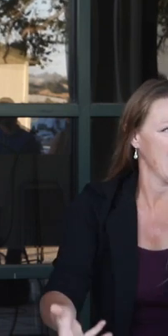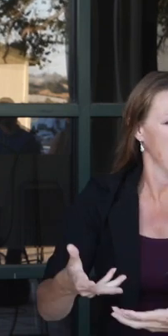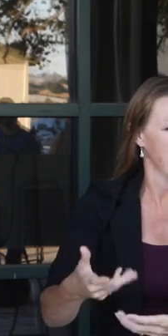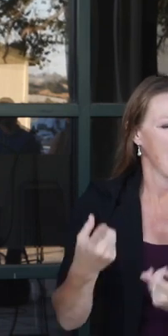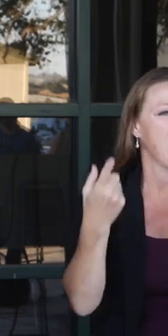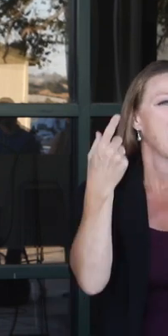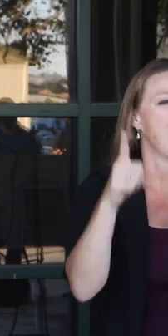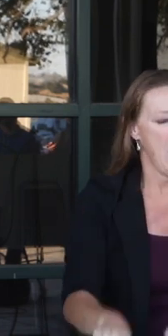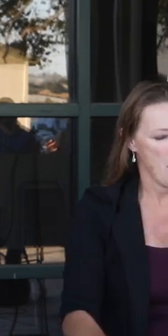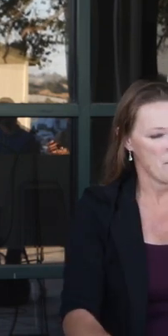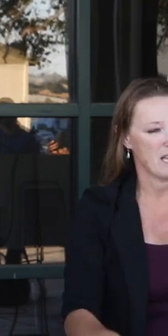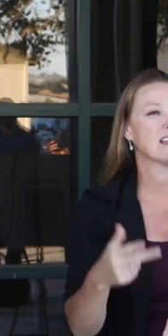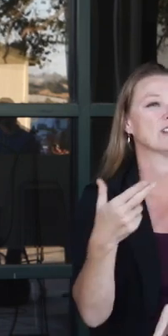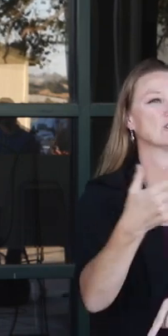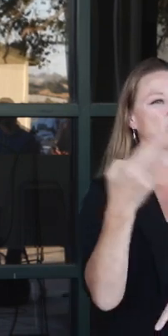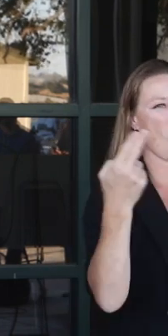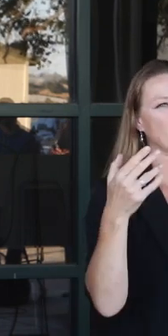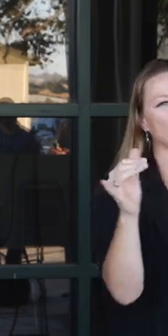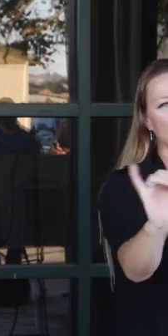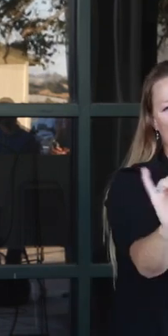above his knee.